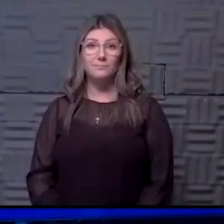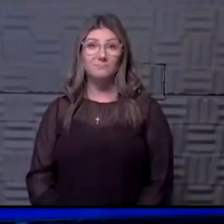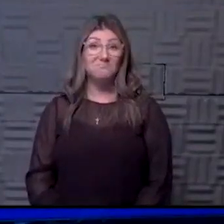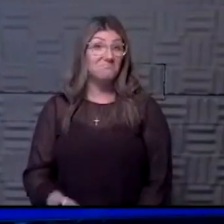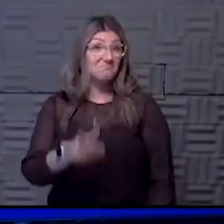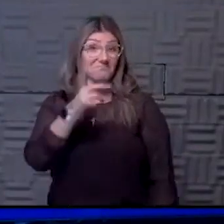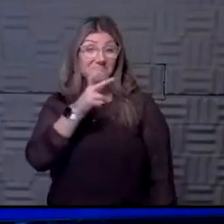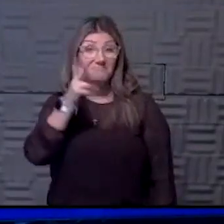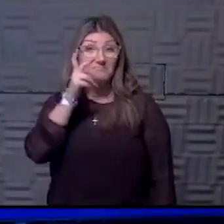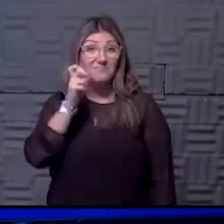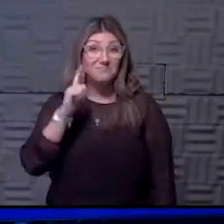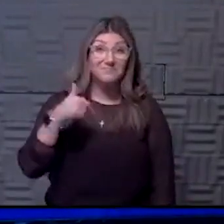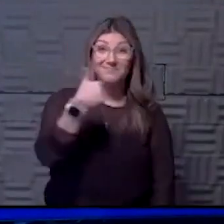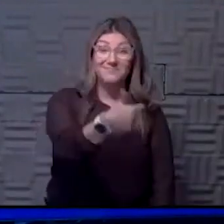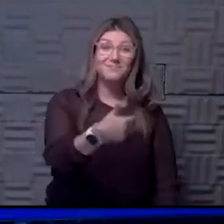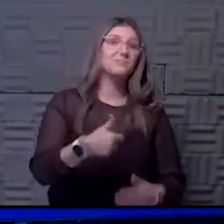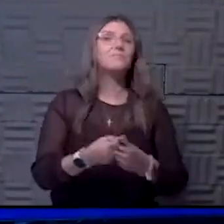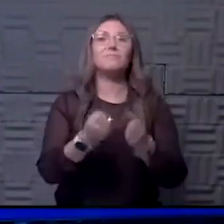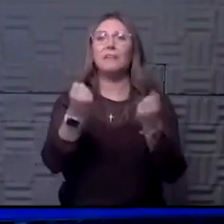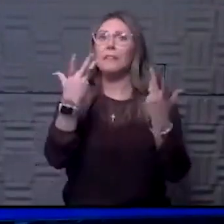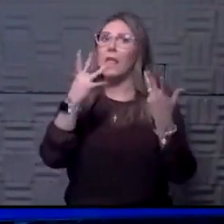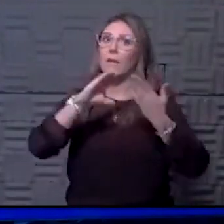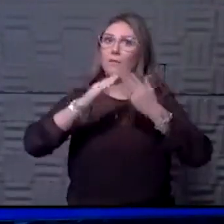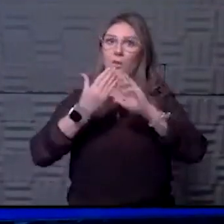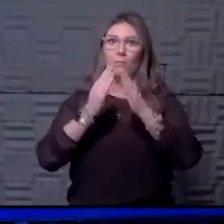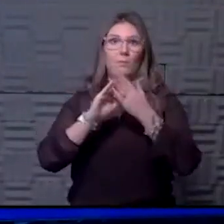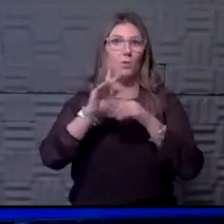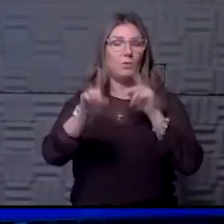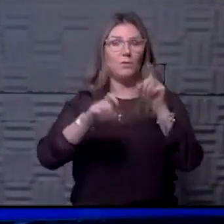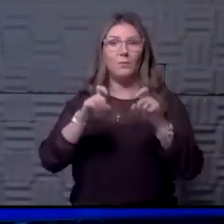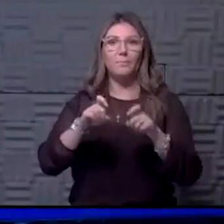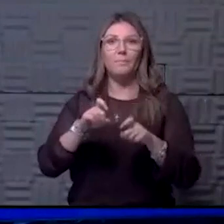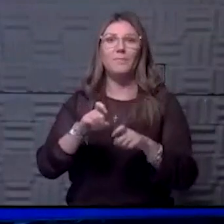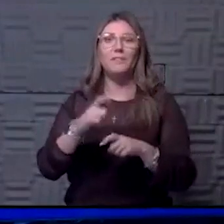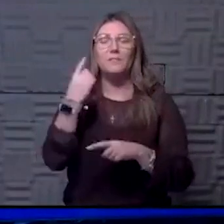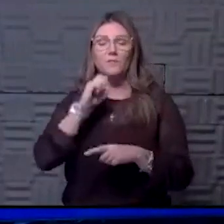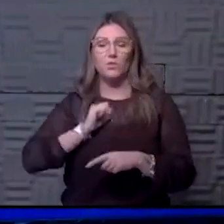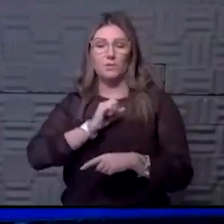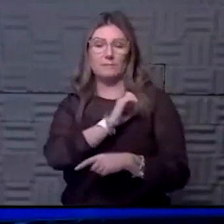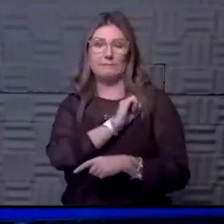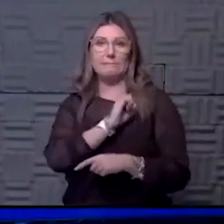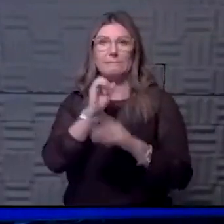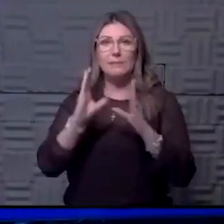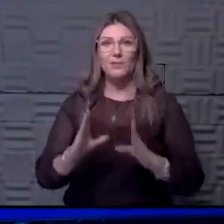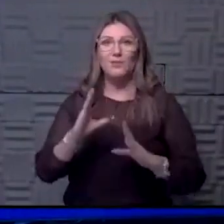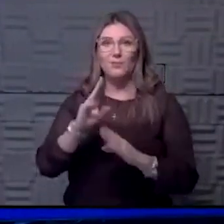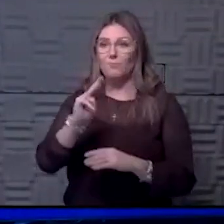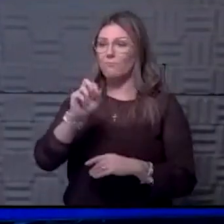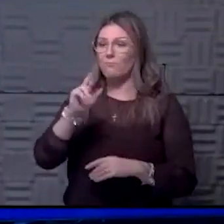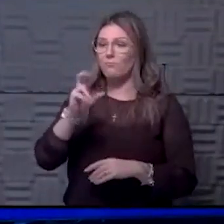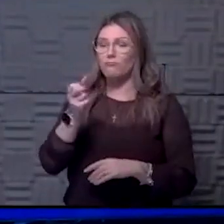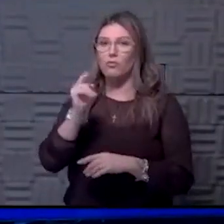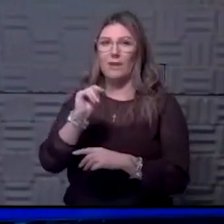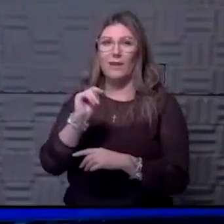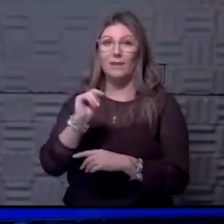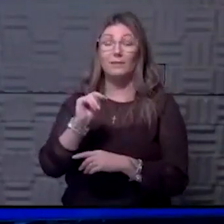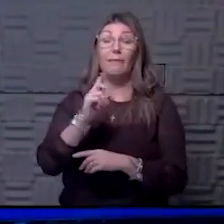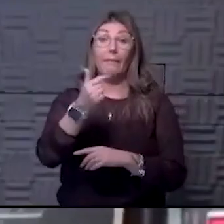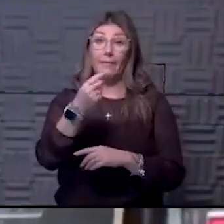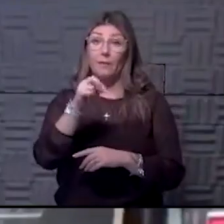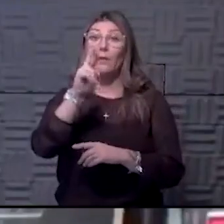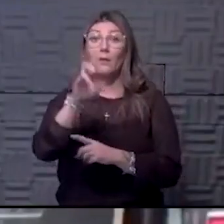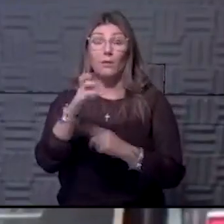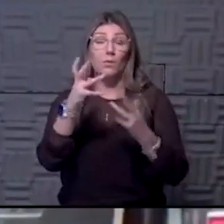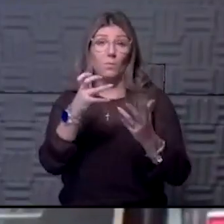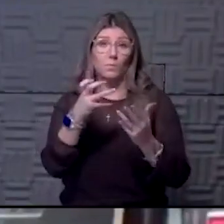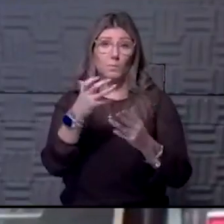I'm not hearing any. You're up. Yeah, we have a lot of community questions. This one is for Senator Moran. Gary wants to know, the former